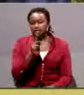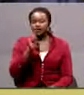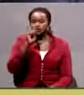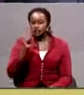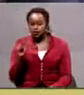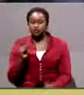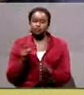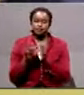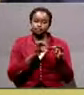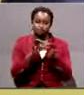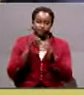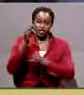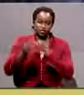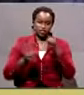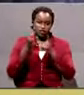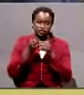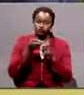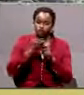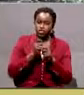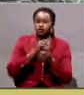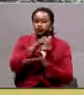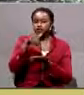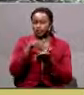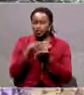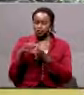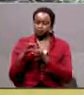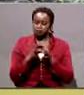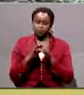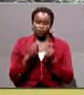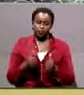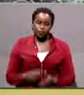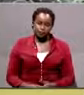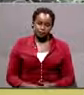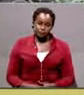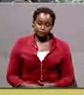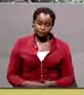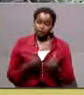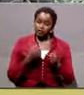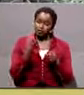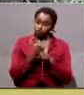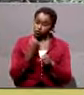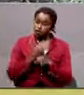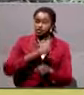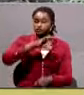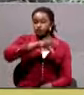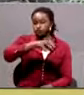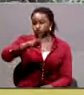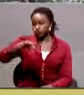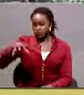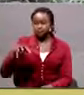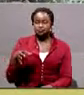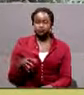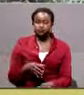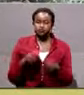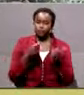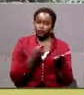in collaboration with International Potato Center. Where we are working in this region, that is